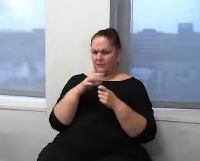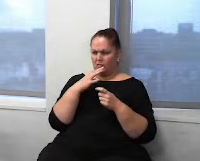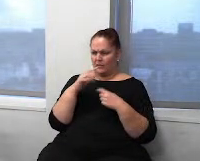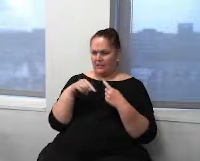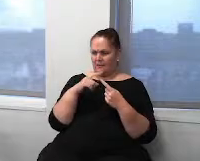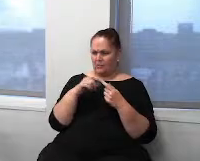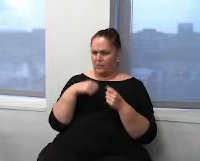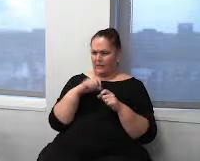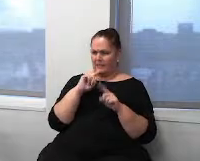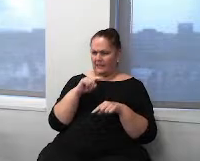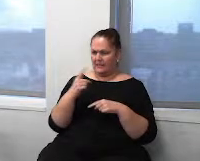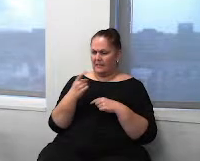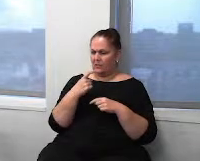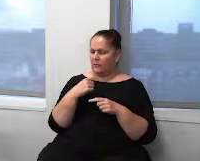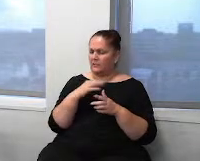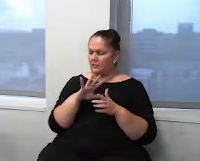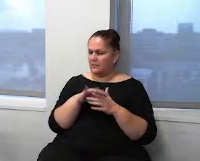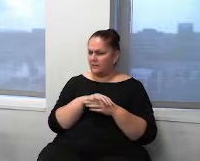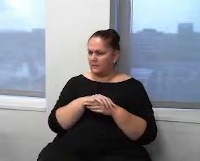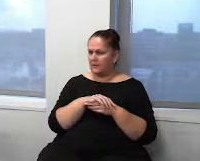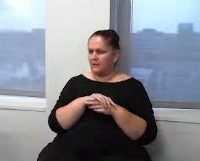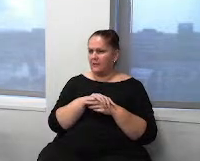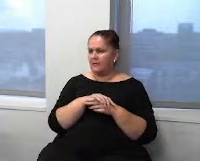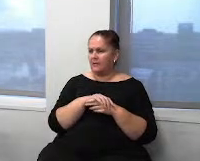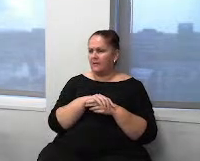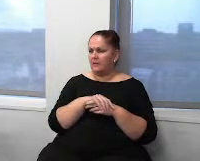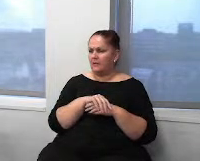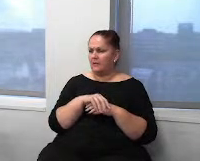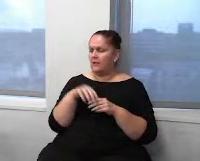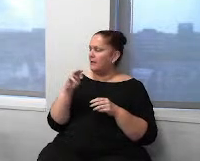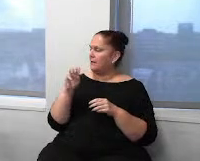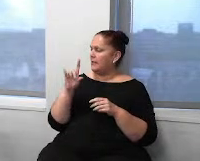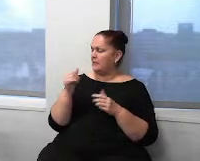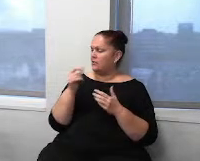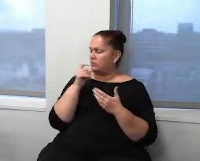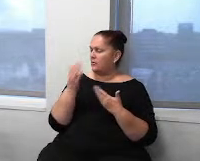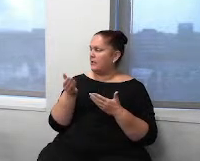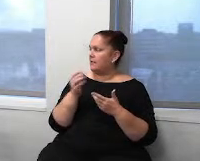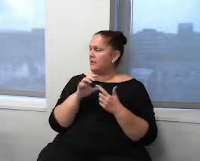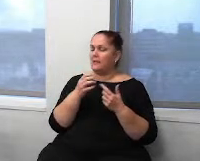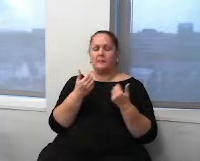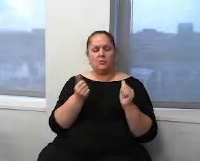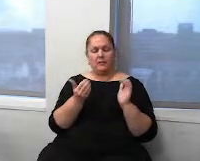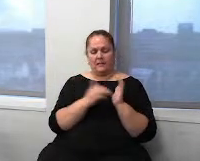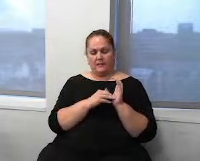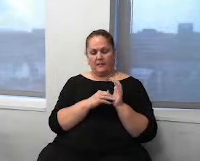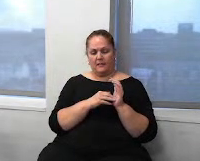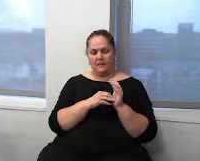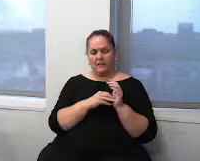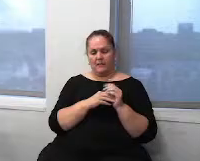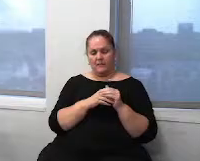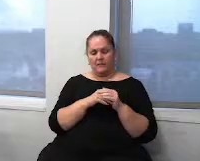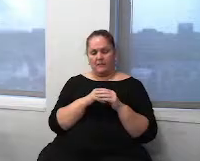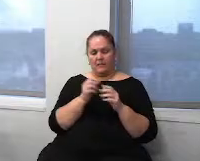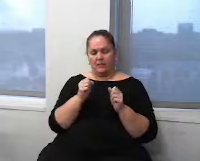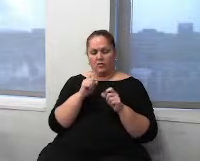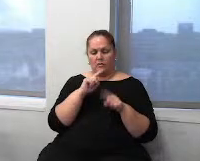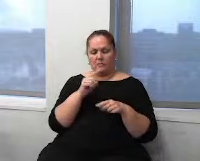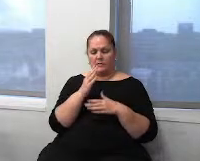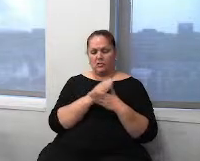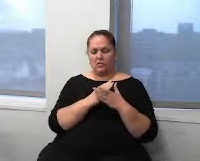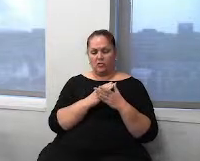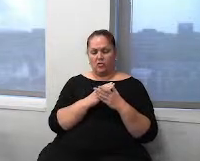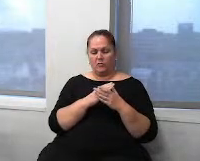what it specifically is making reference to be able to answer the question. So Okay, well, let me try All again. right, Melendez, Ms. Melendez, just go ahead. Let me try again, Mr. Melendez. You, in